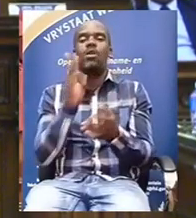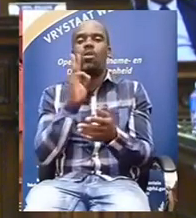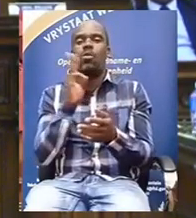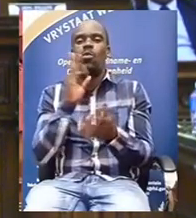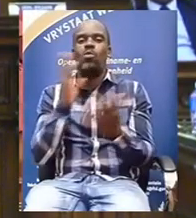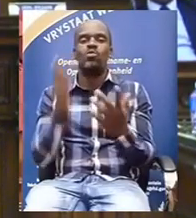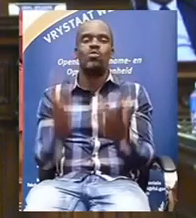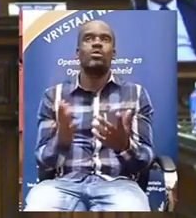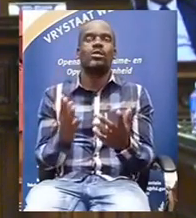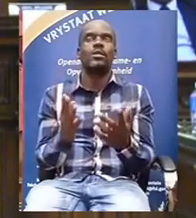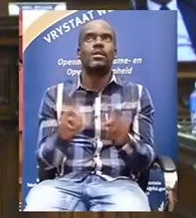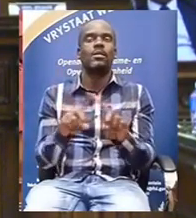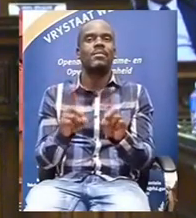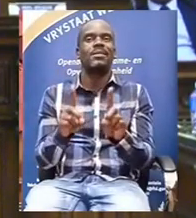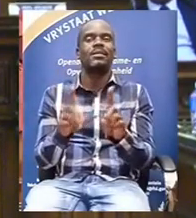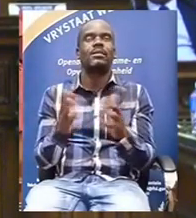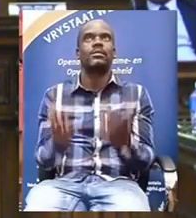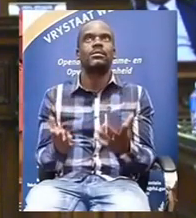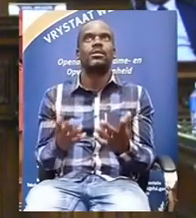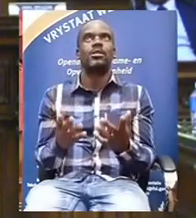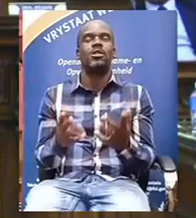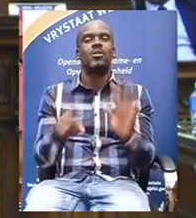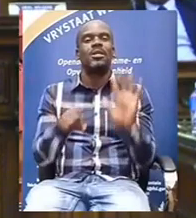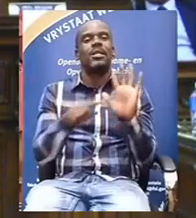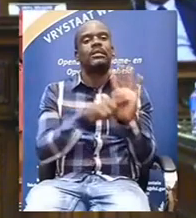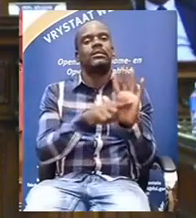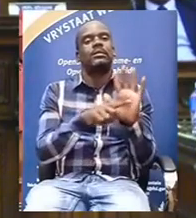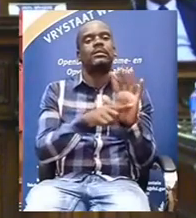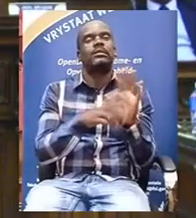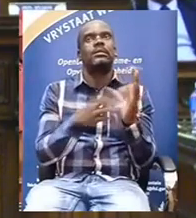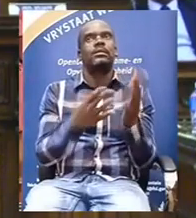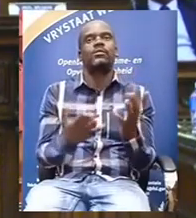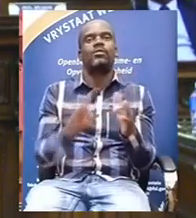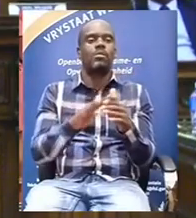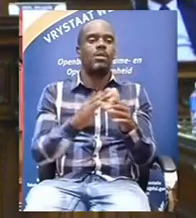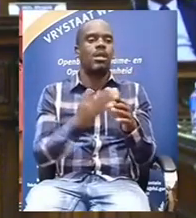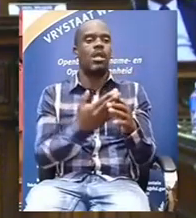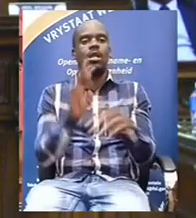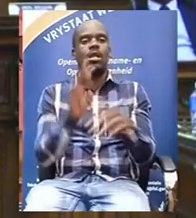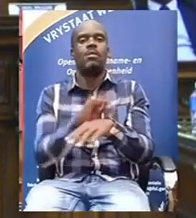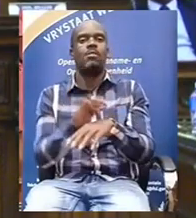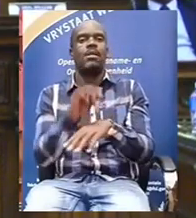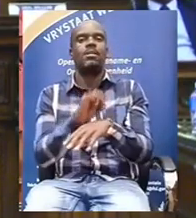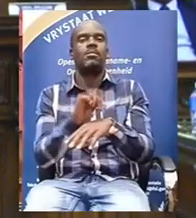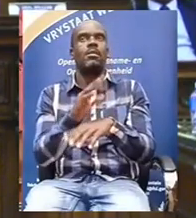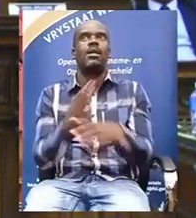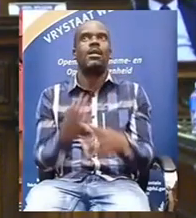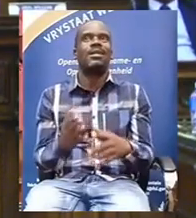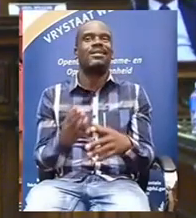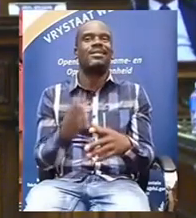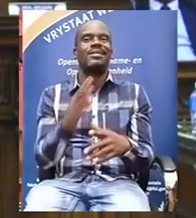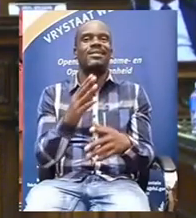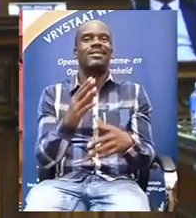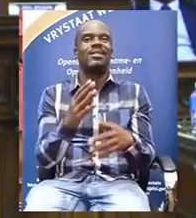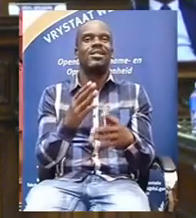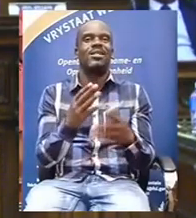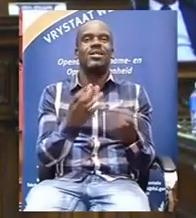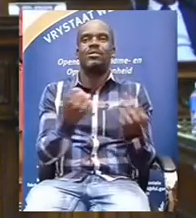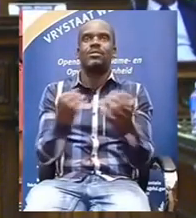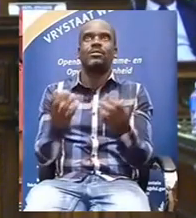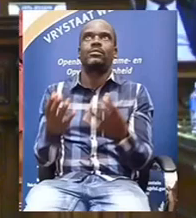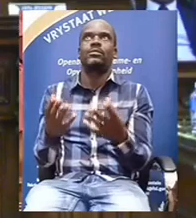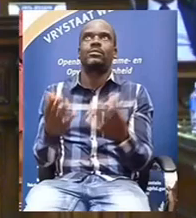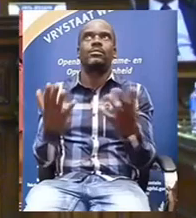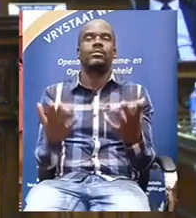our economy is being negatively impacted because of municipalities' inability to provide a